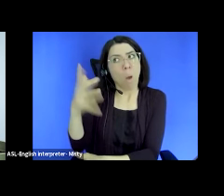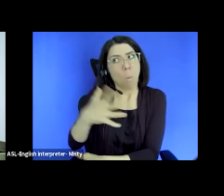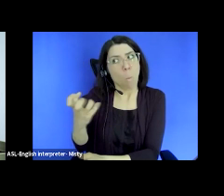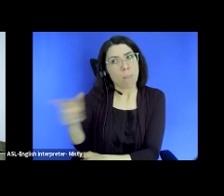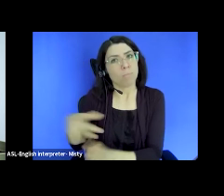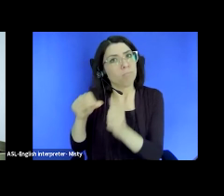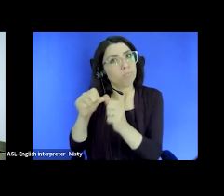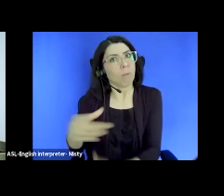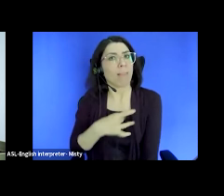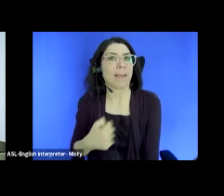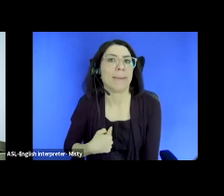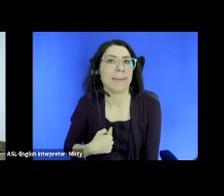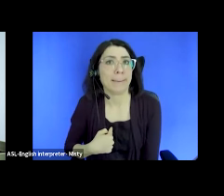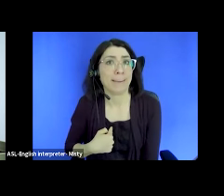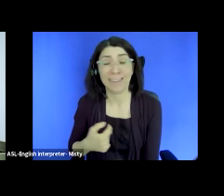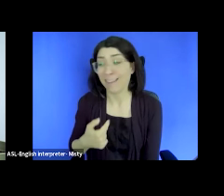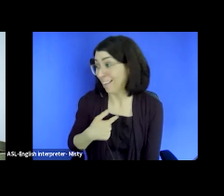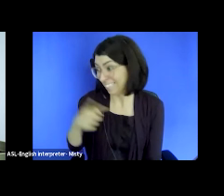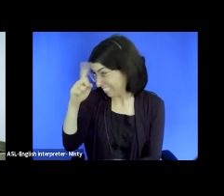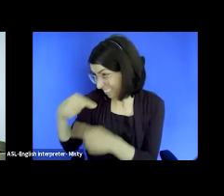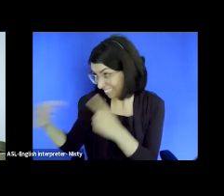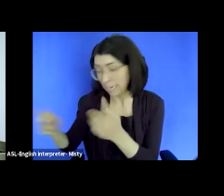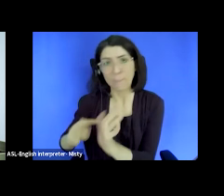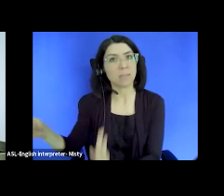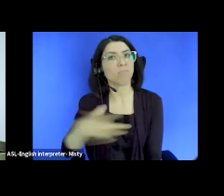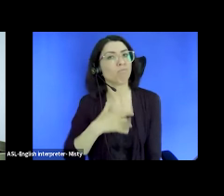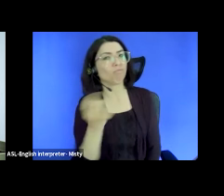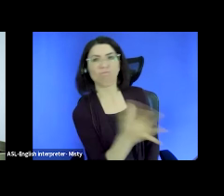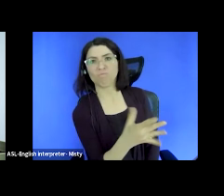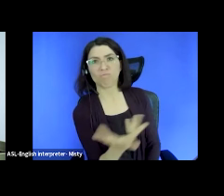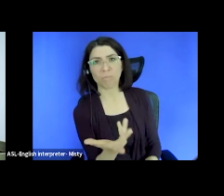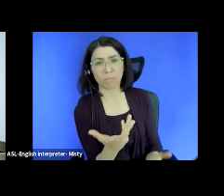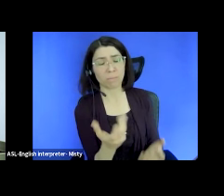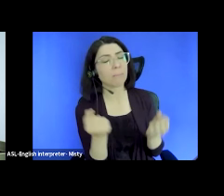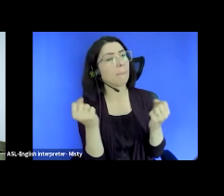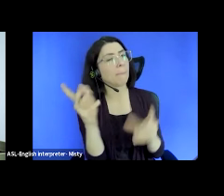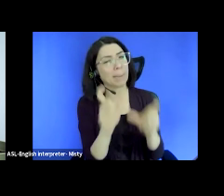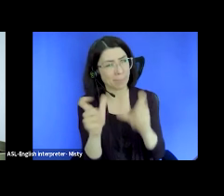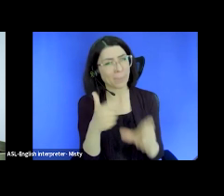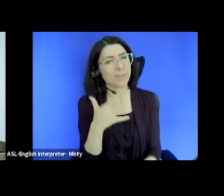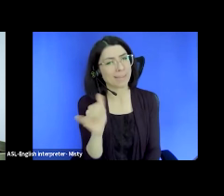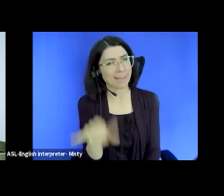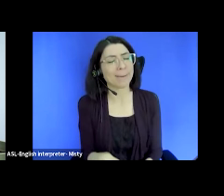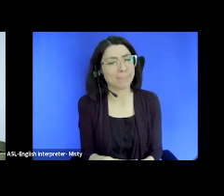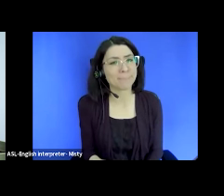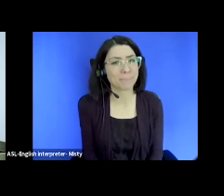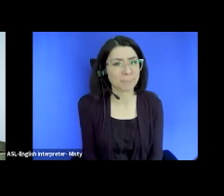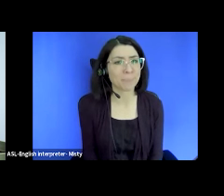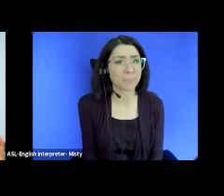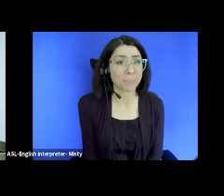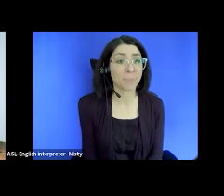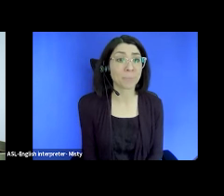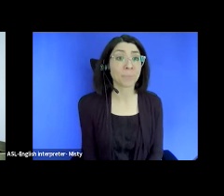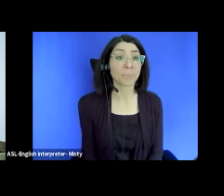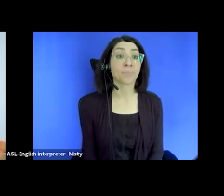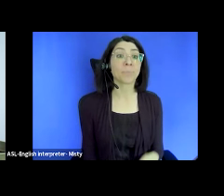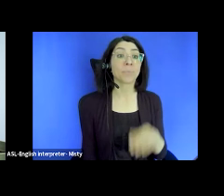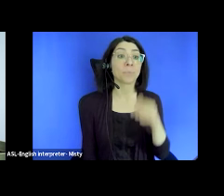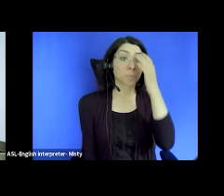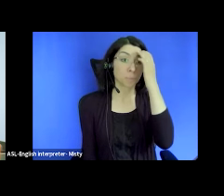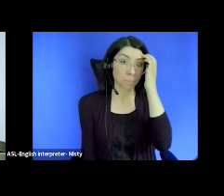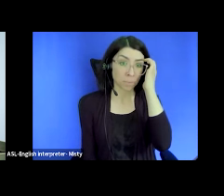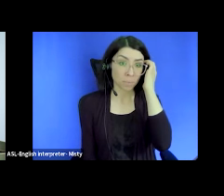what someone else wants us to do, then they won't like us anymore. So that was a very common belief. We are unlikely to put ourselves in the situation to test